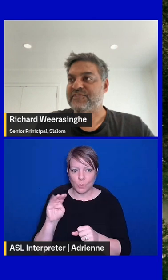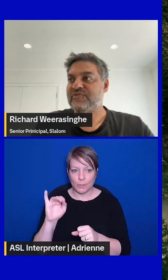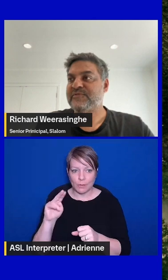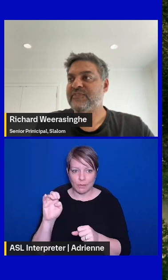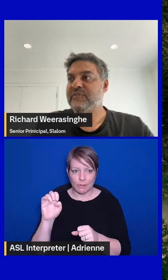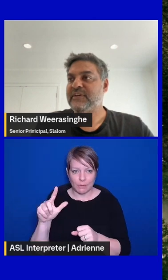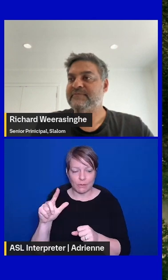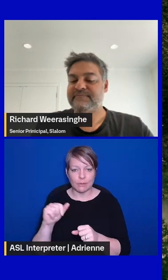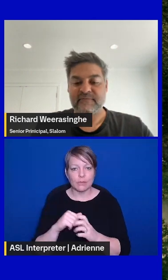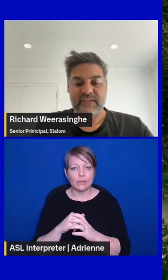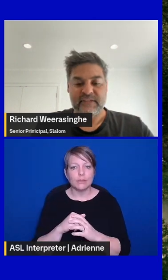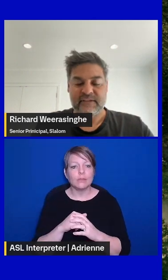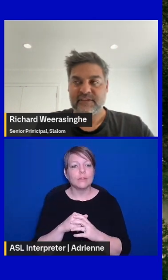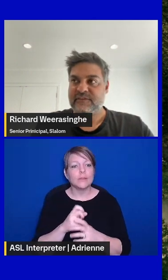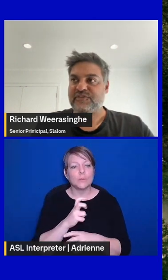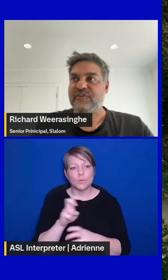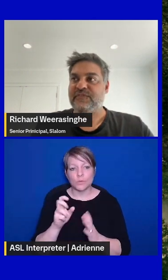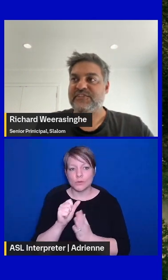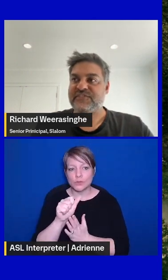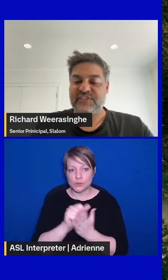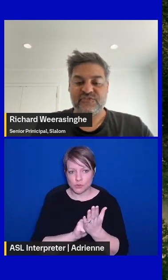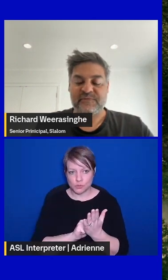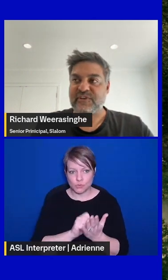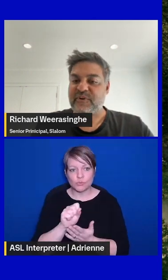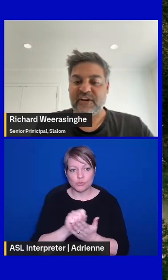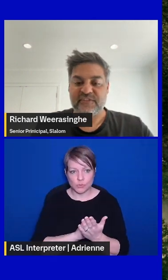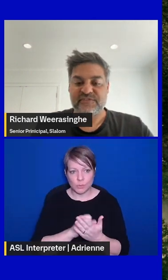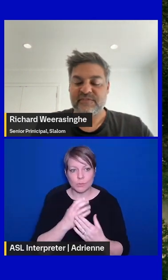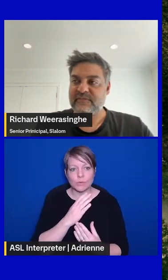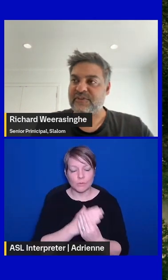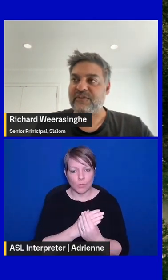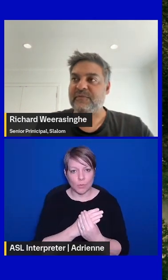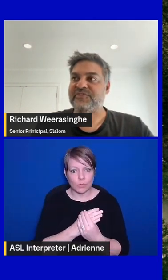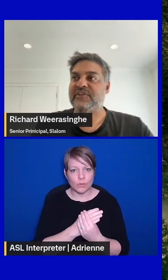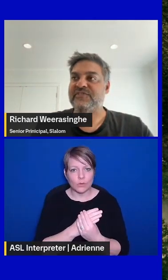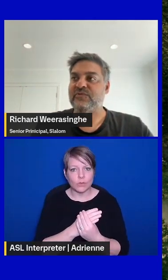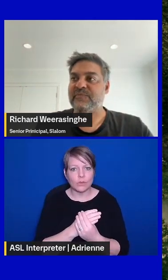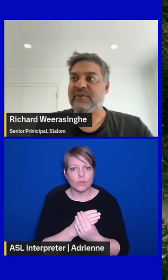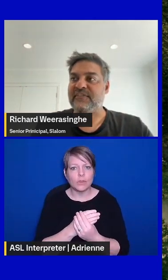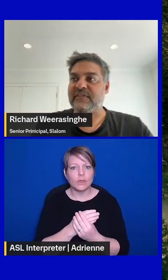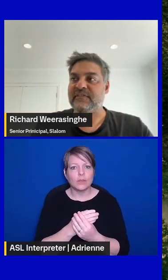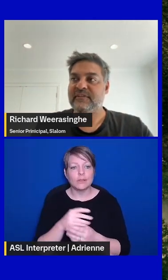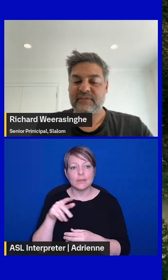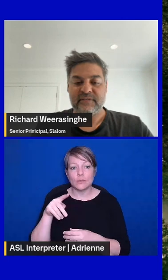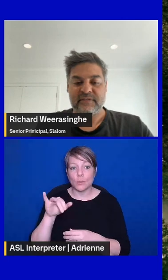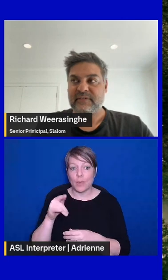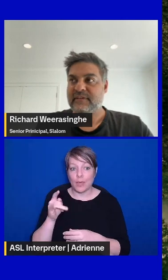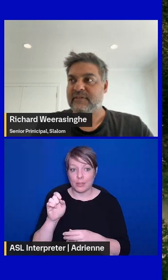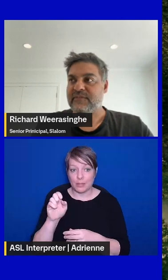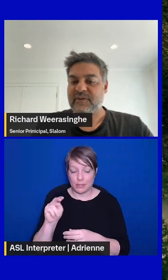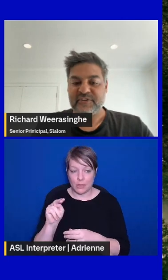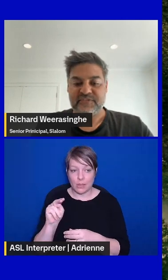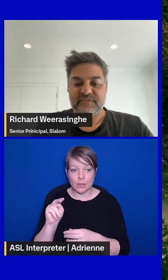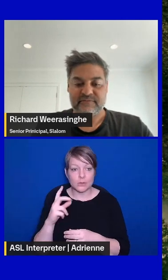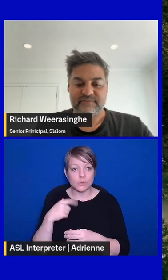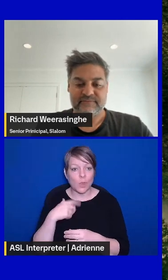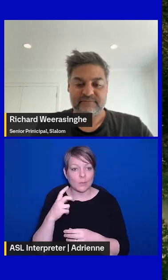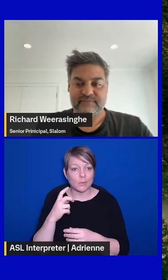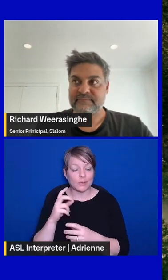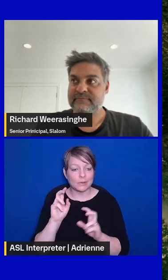Move into the scripts folder. So these scripts are Pythons. So I'm just going to install a Python